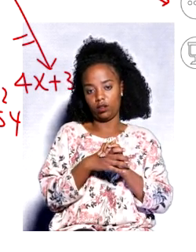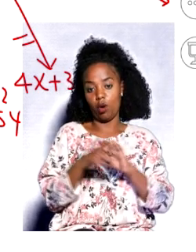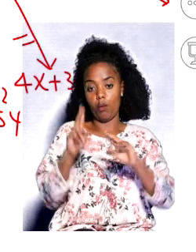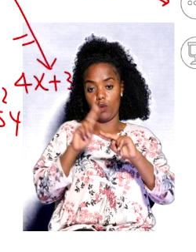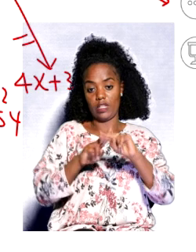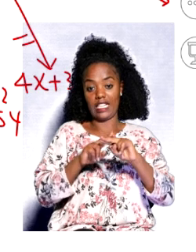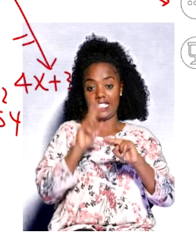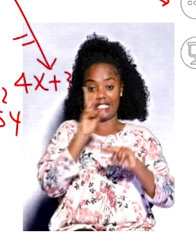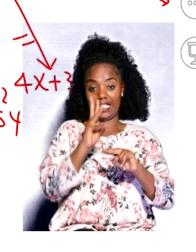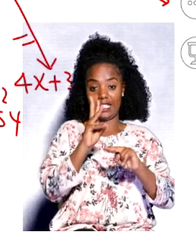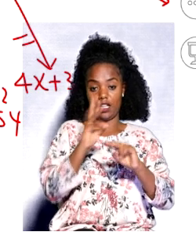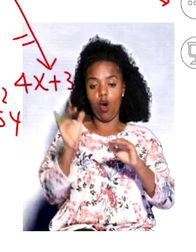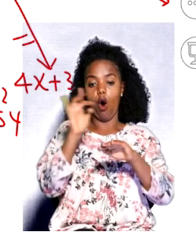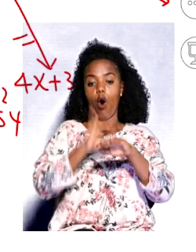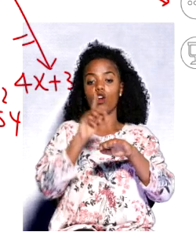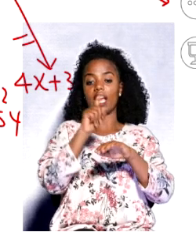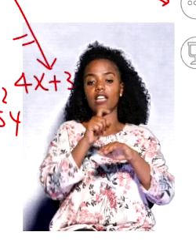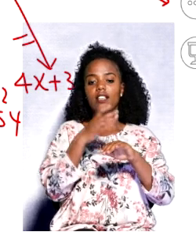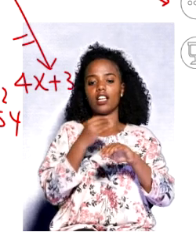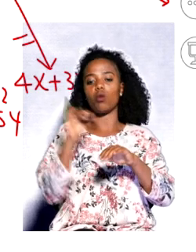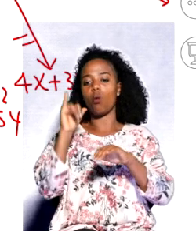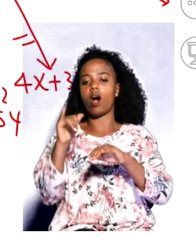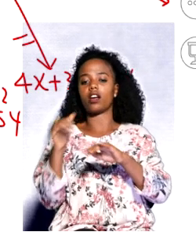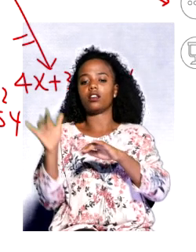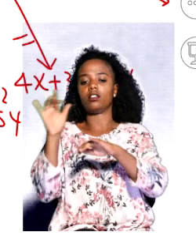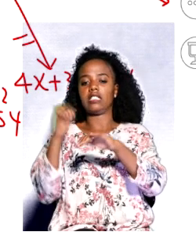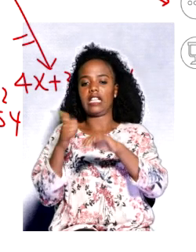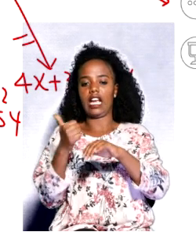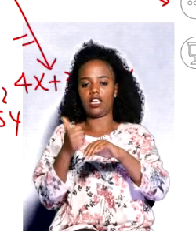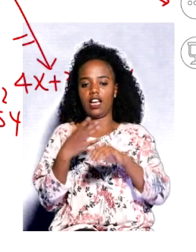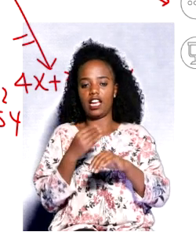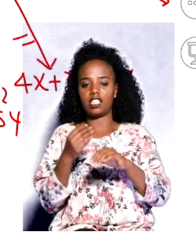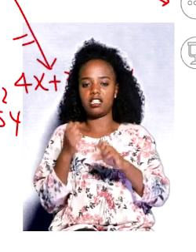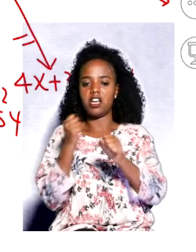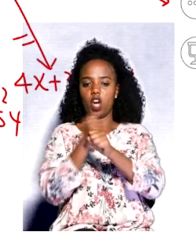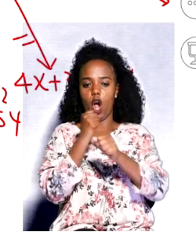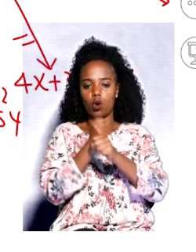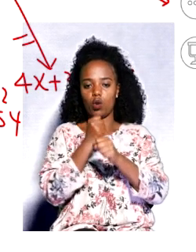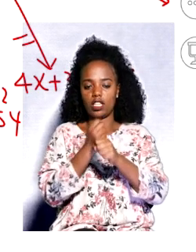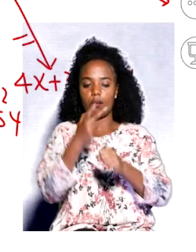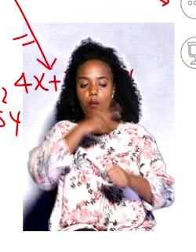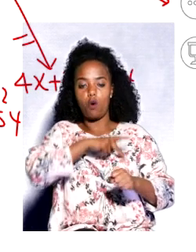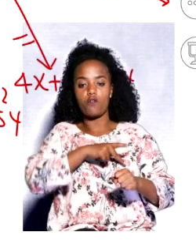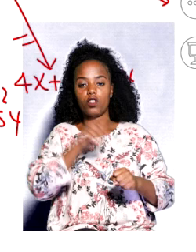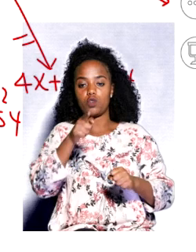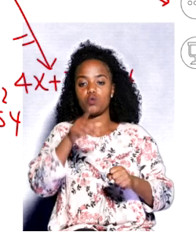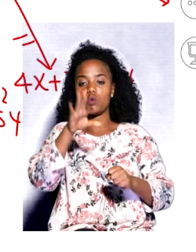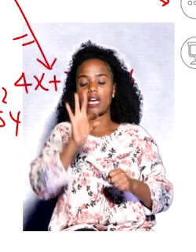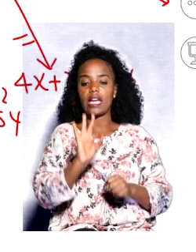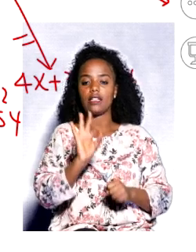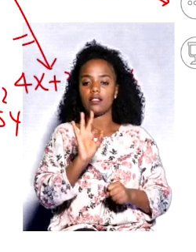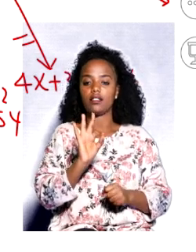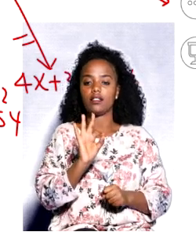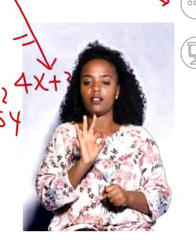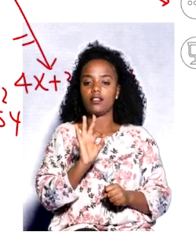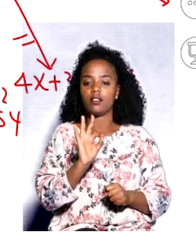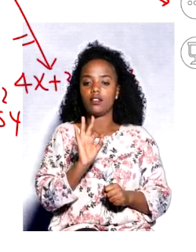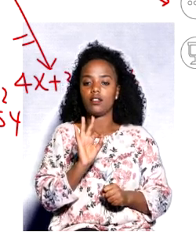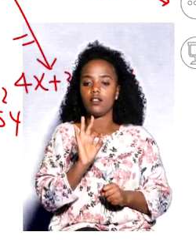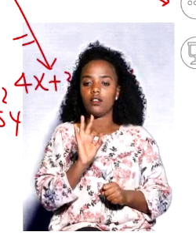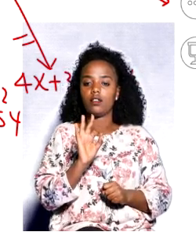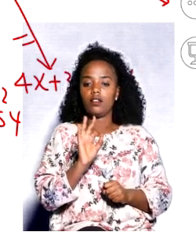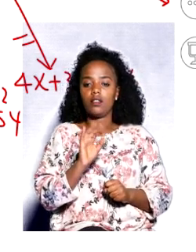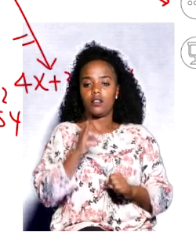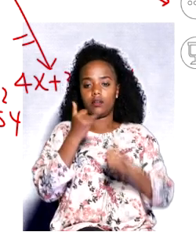putting 6 on x and y on 10 and calculating the profit, you will have this one. Profit,